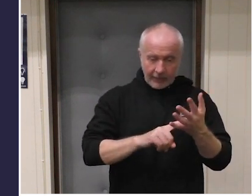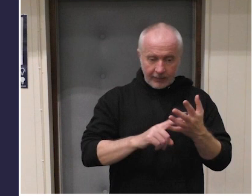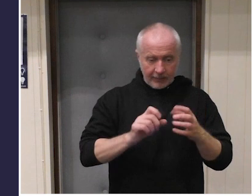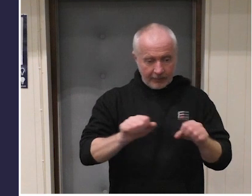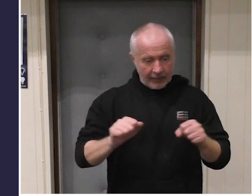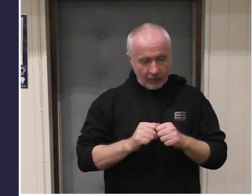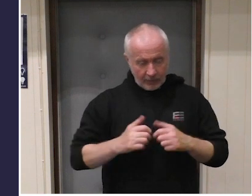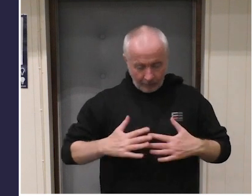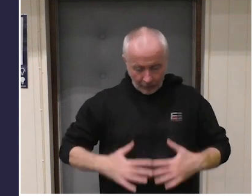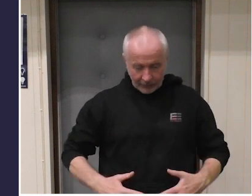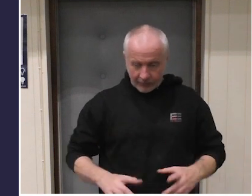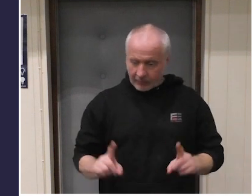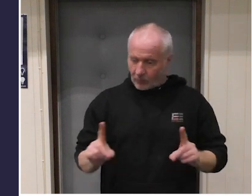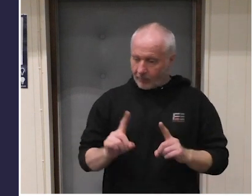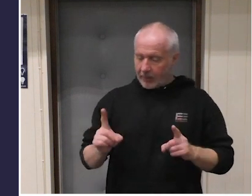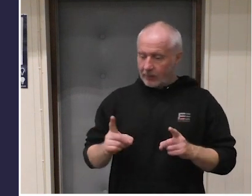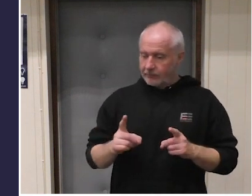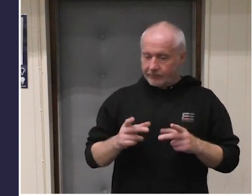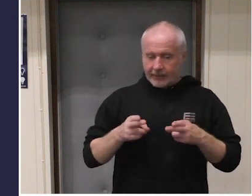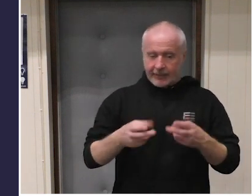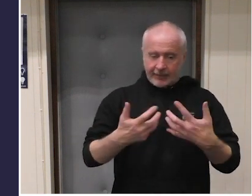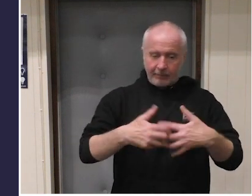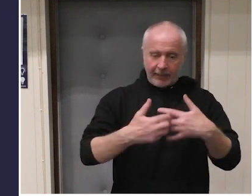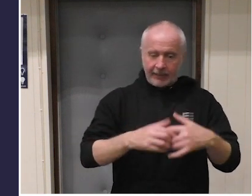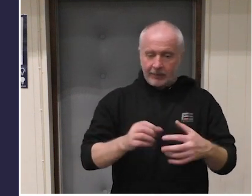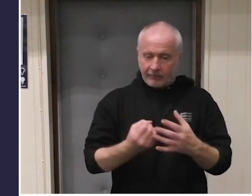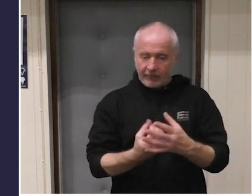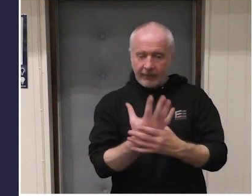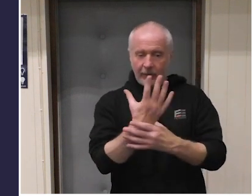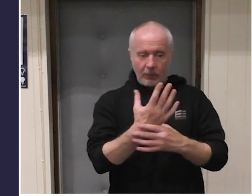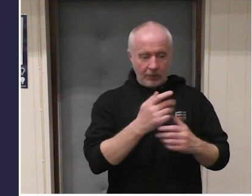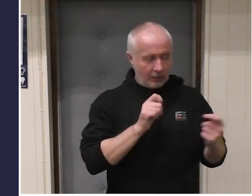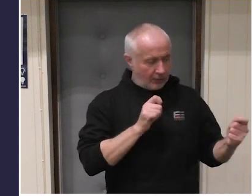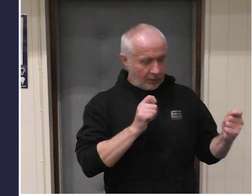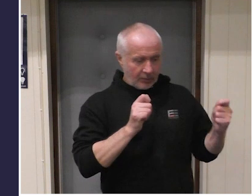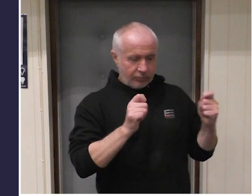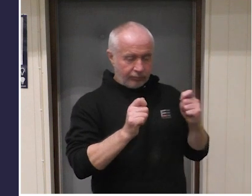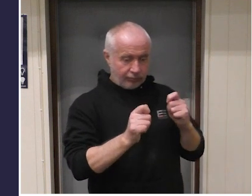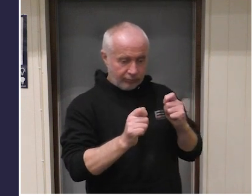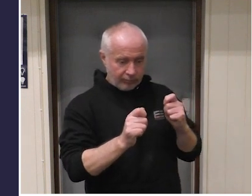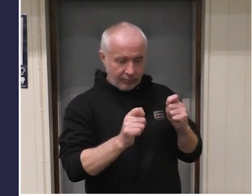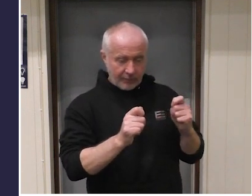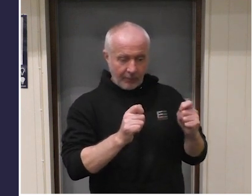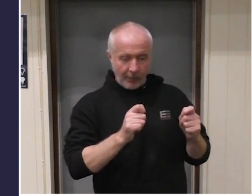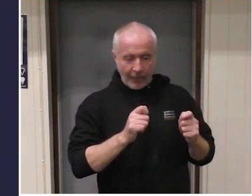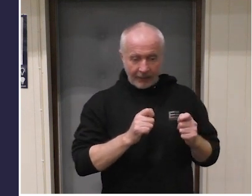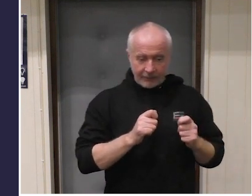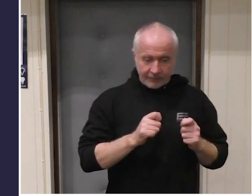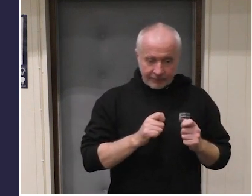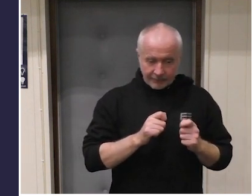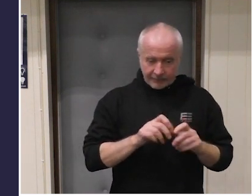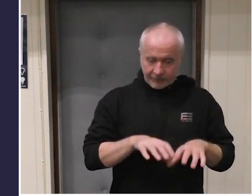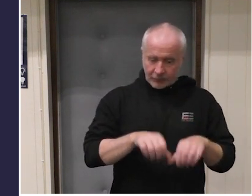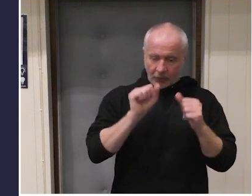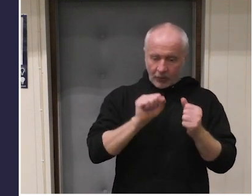statistical mechanics of evolution, which is going towards the bigger question. So how can we explain all this diversity of